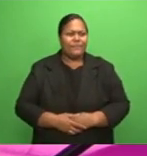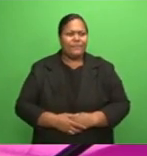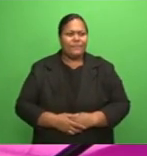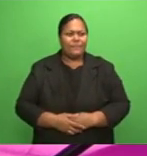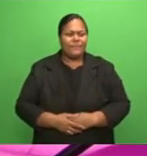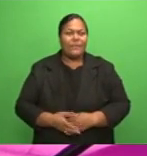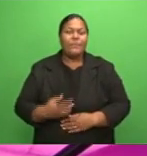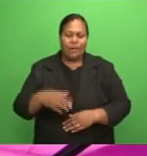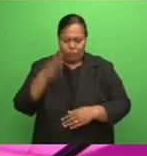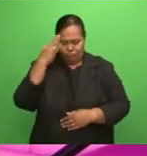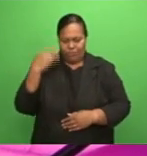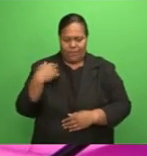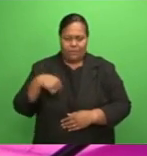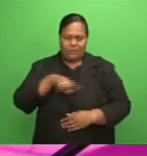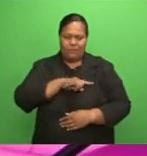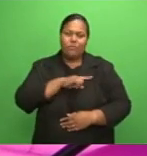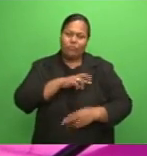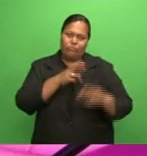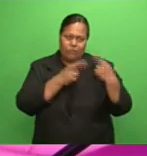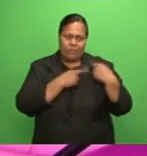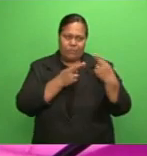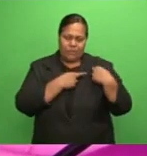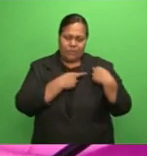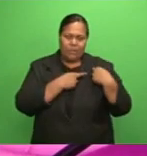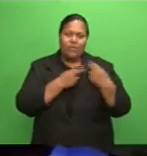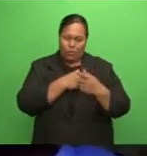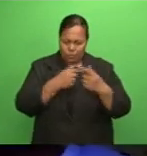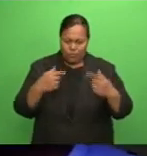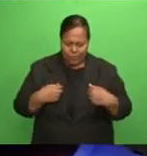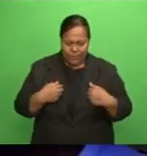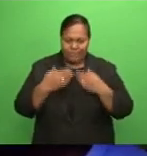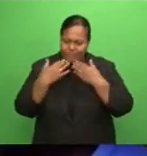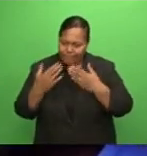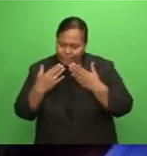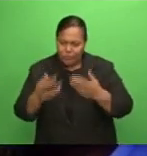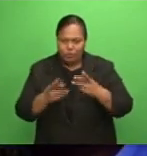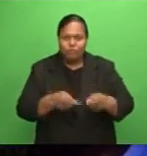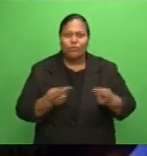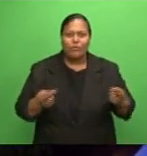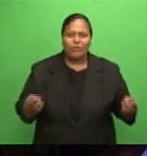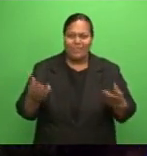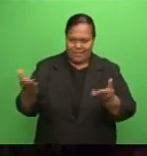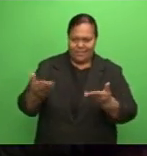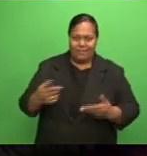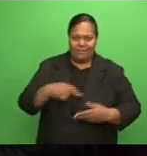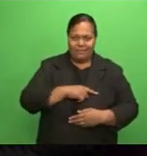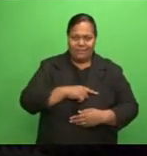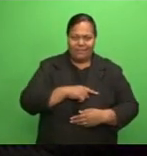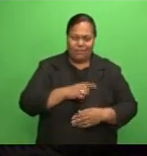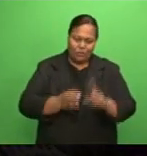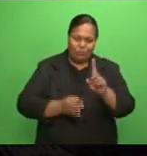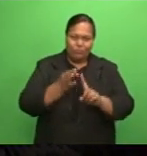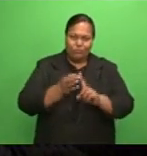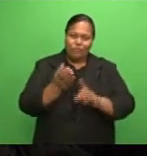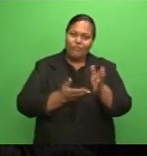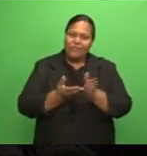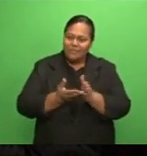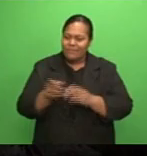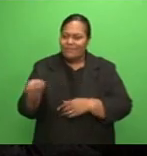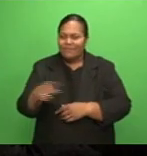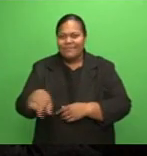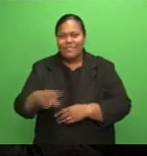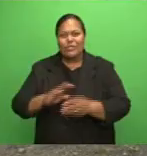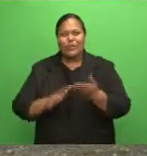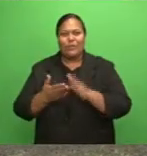responsibility, the officers are maximizing the resources we are blessed with to improve and serve the community